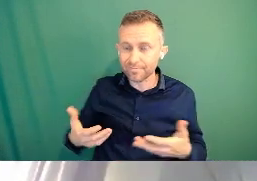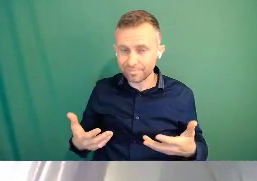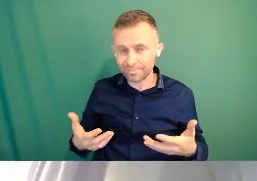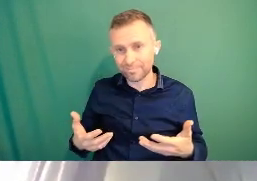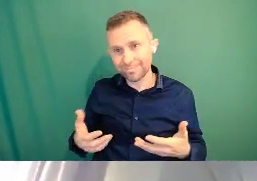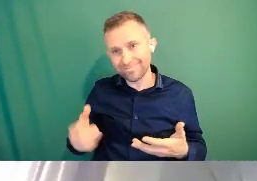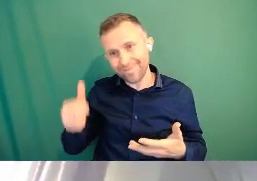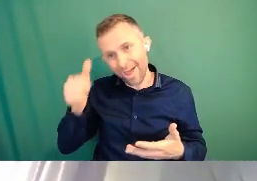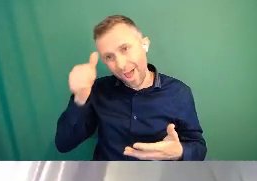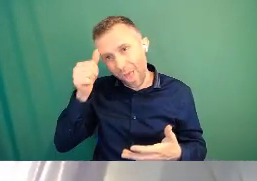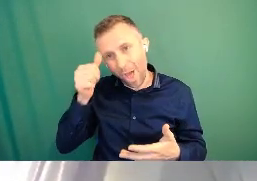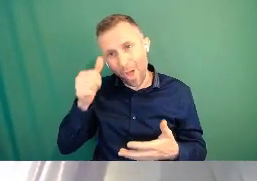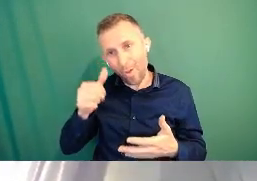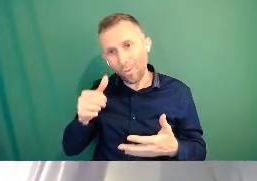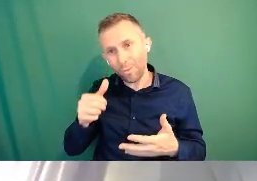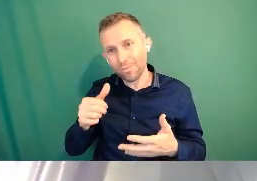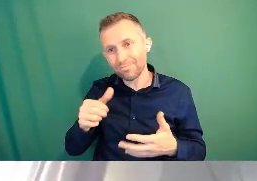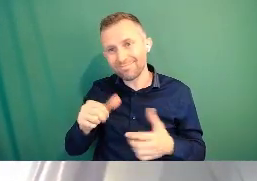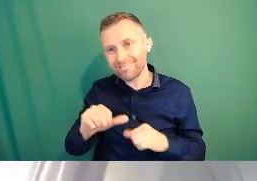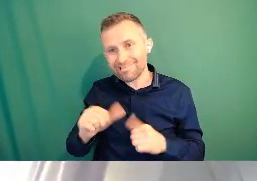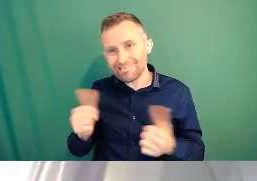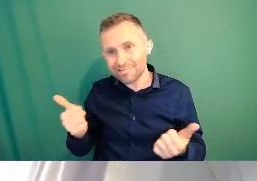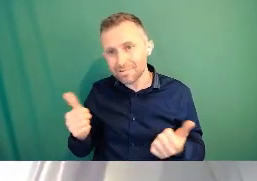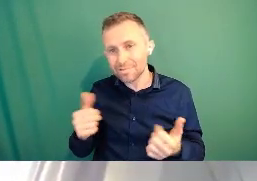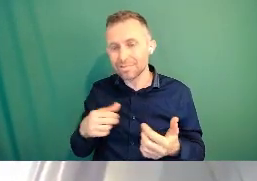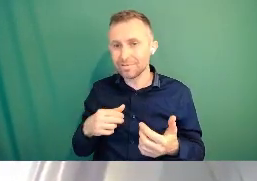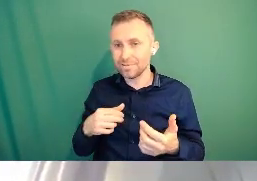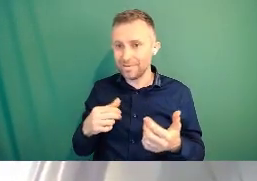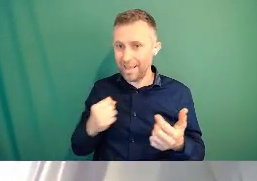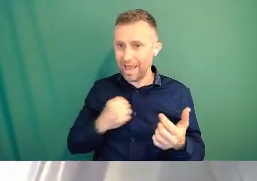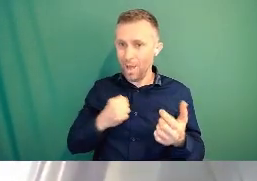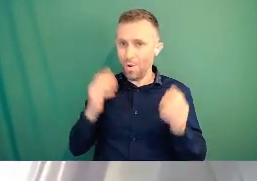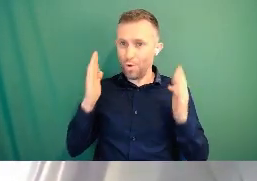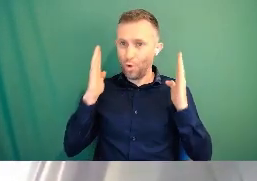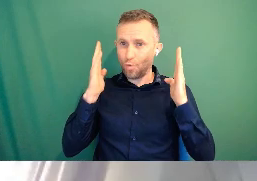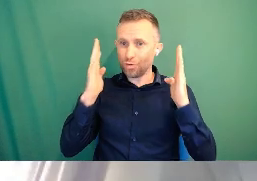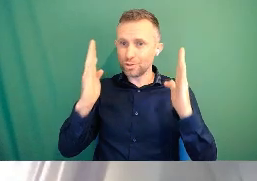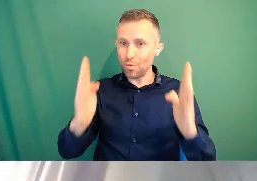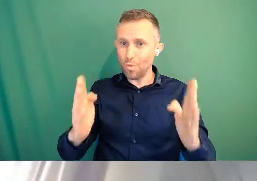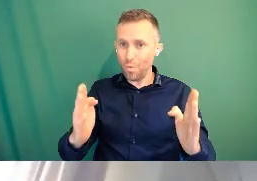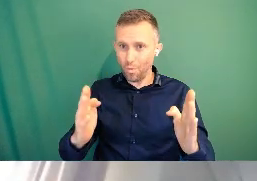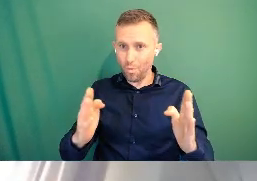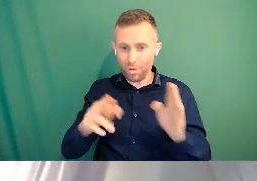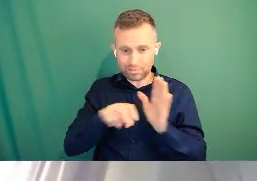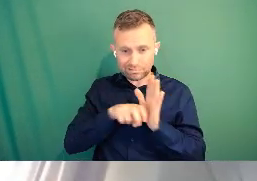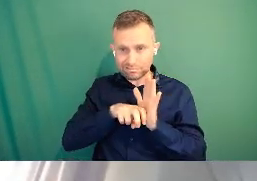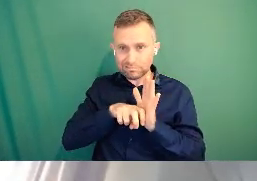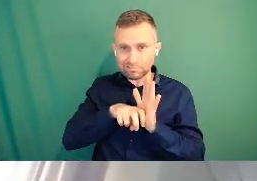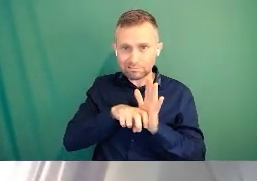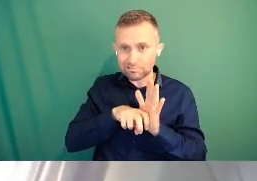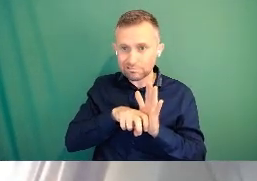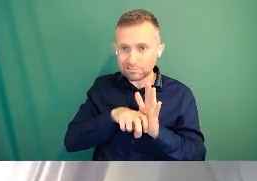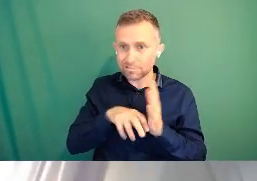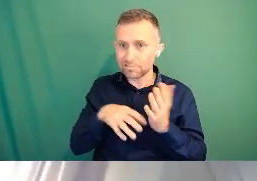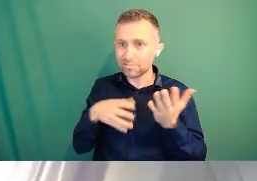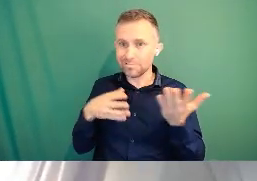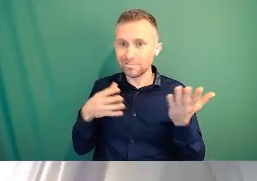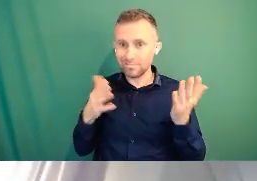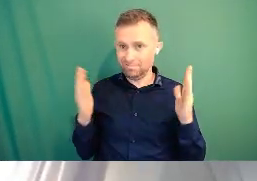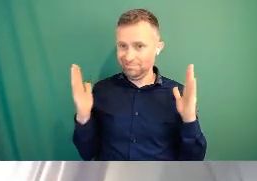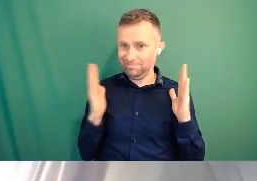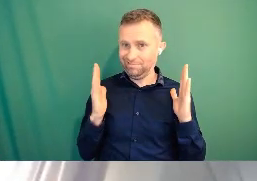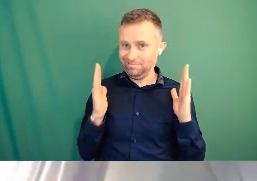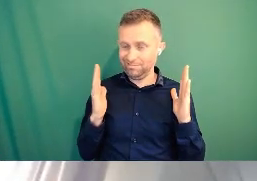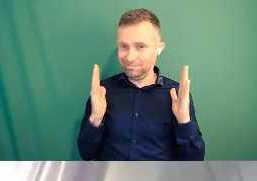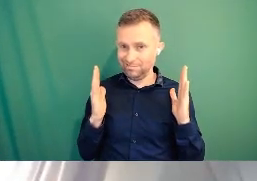But another limitation that we've got is the fact that the corridors, even the corridor to the tea